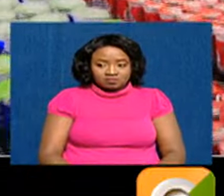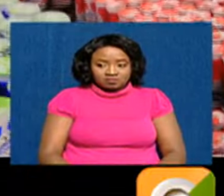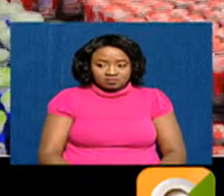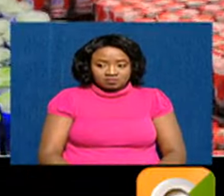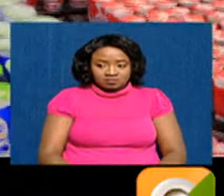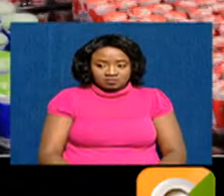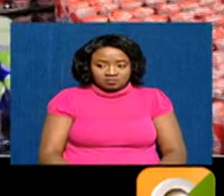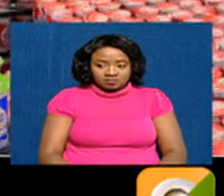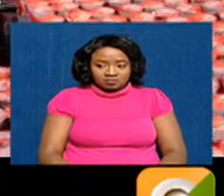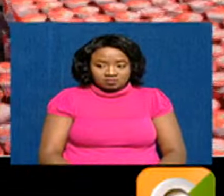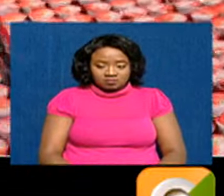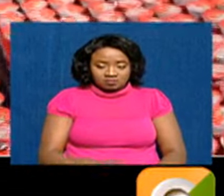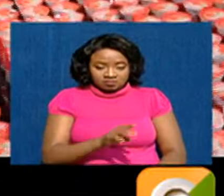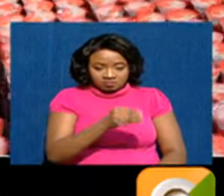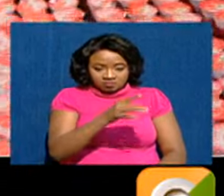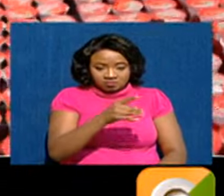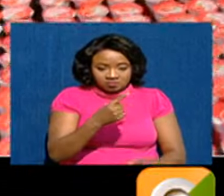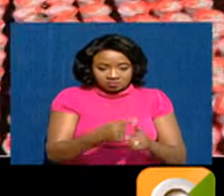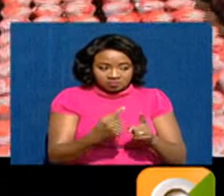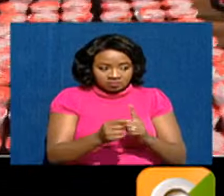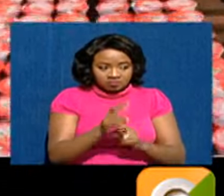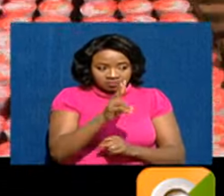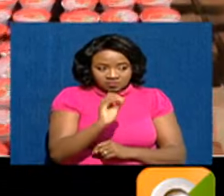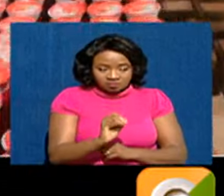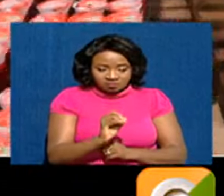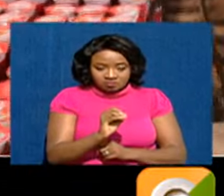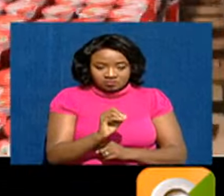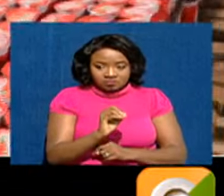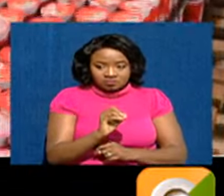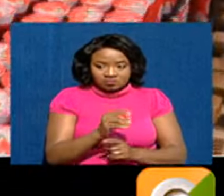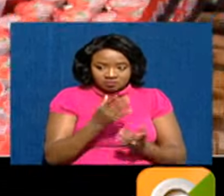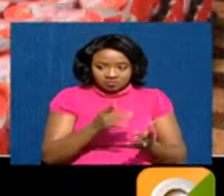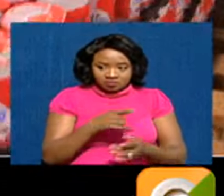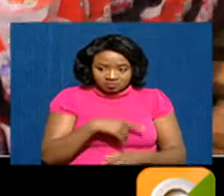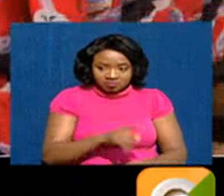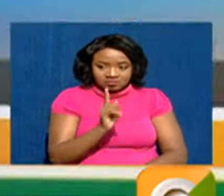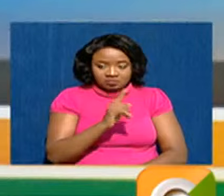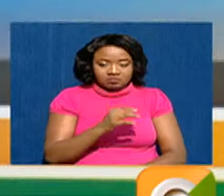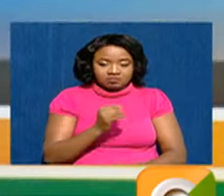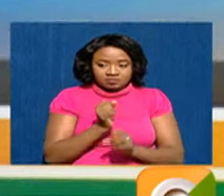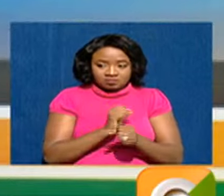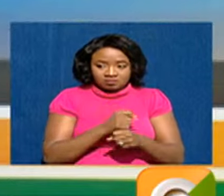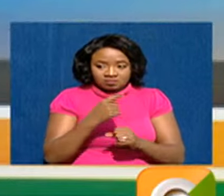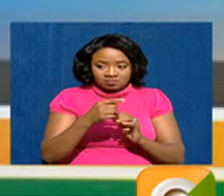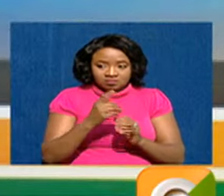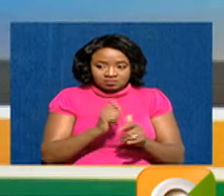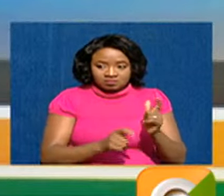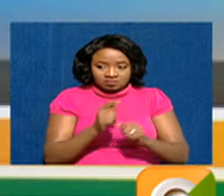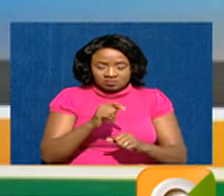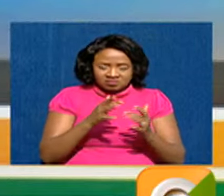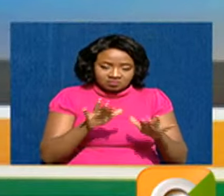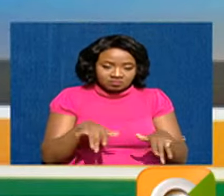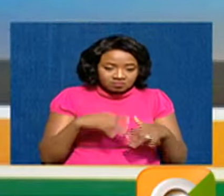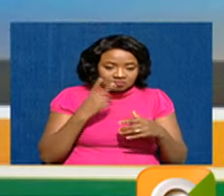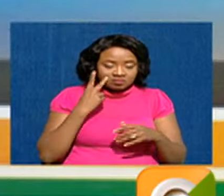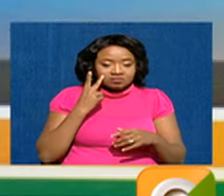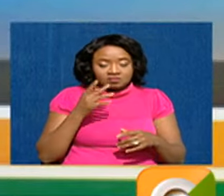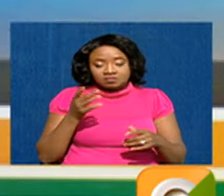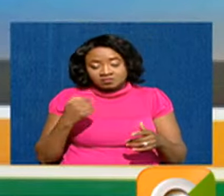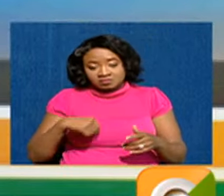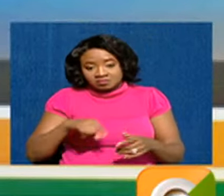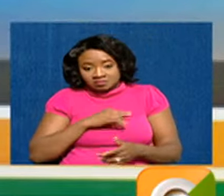years lease. And currently it is now processing milk. And we believe that's a win-win situation where on one